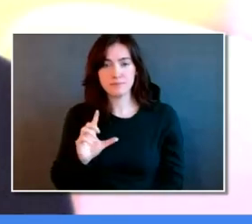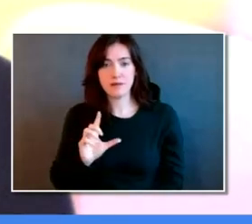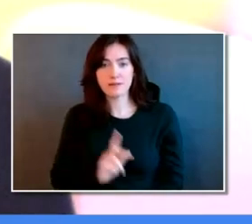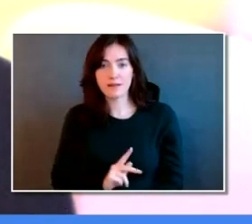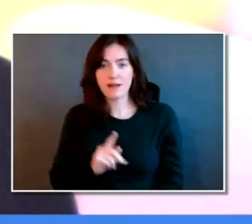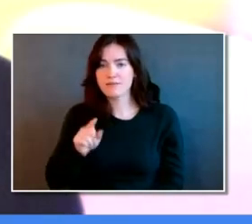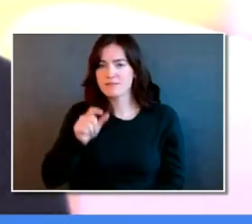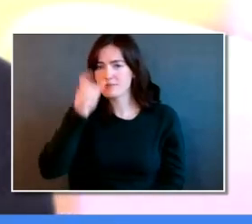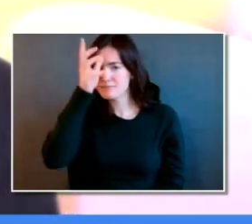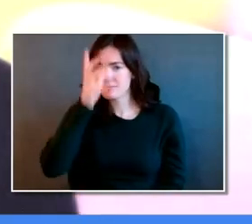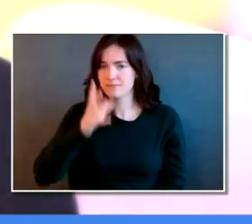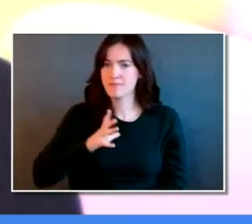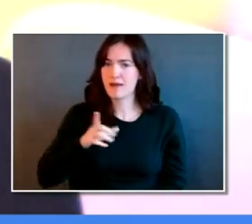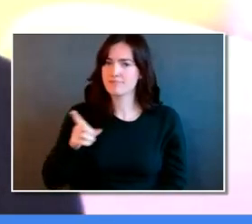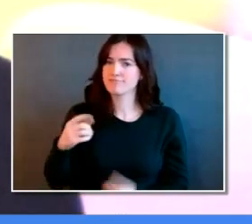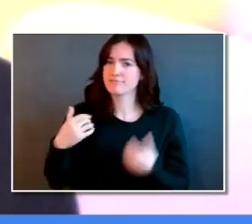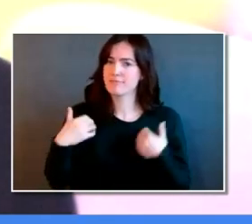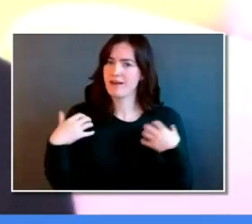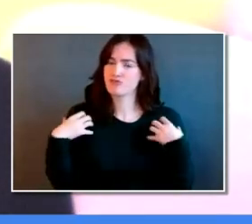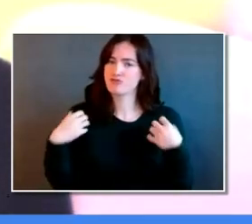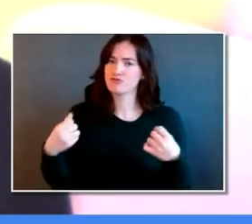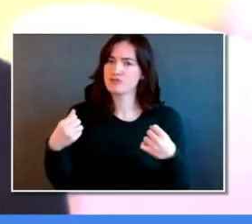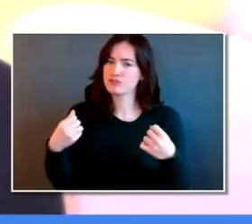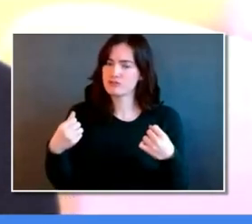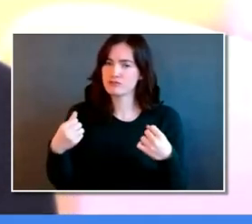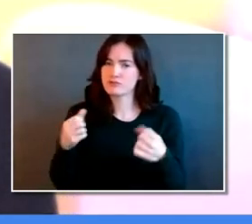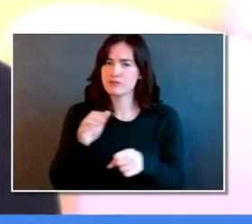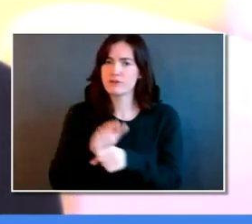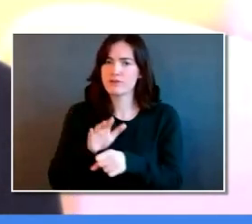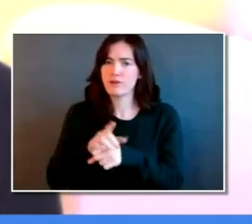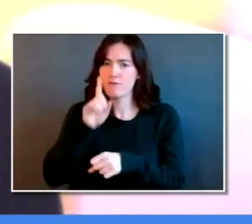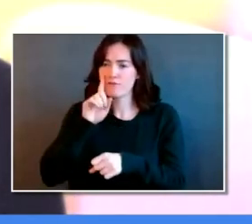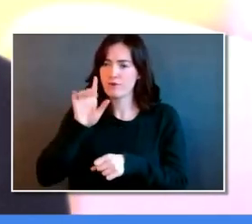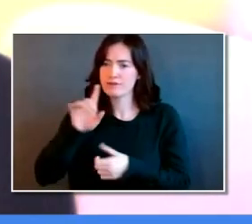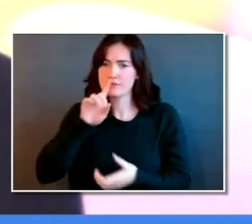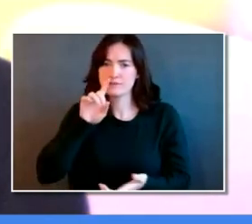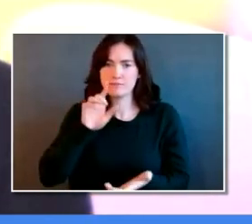had courage enough to act on his convention,